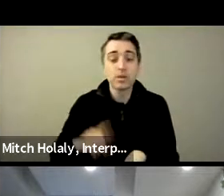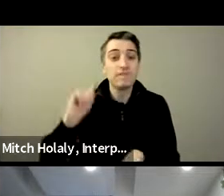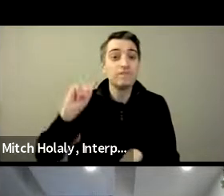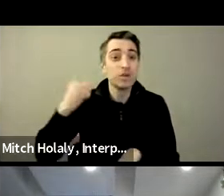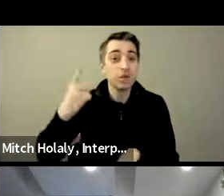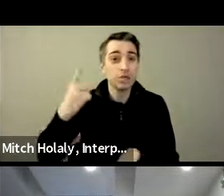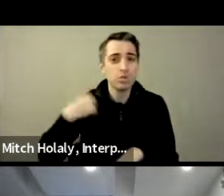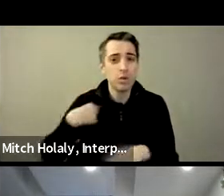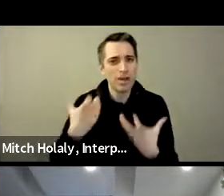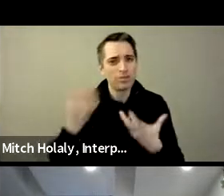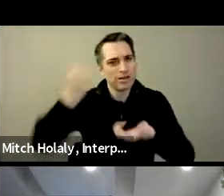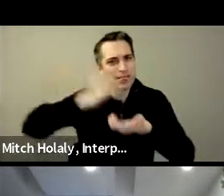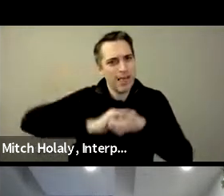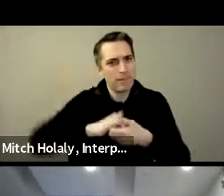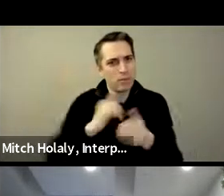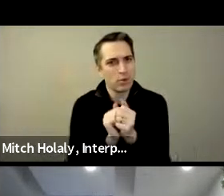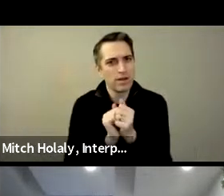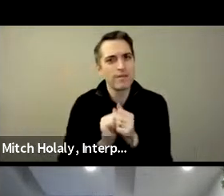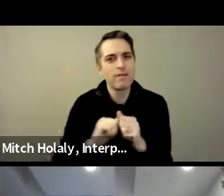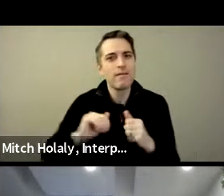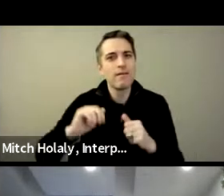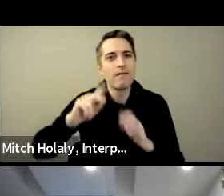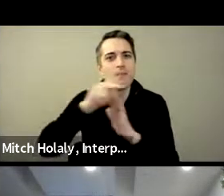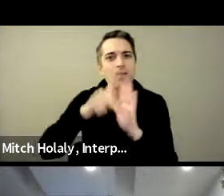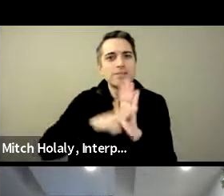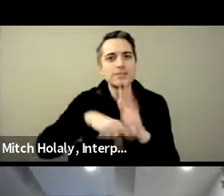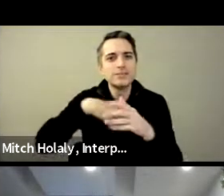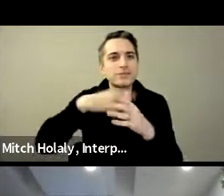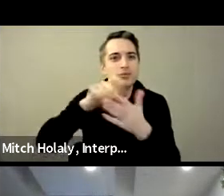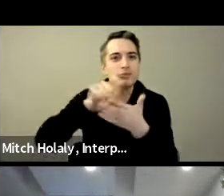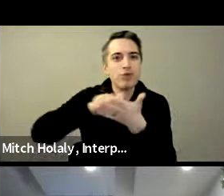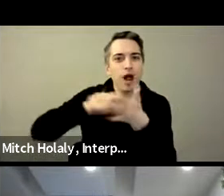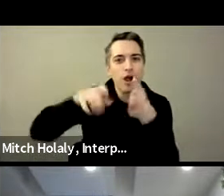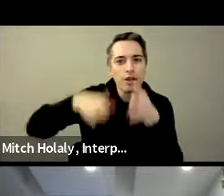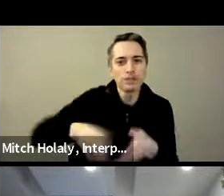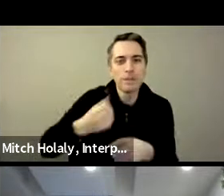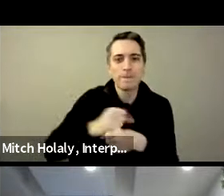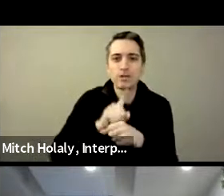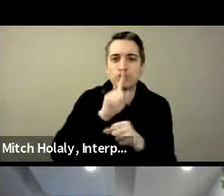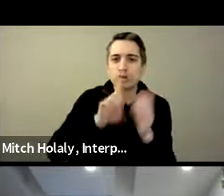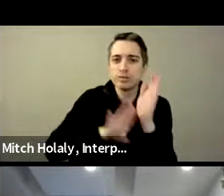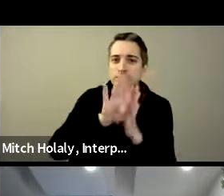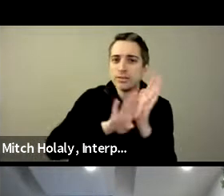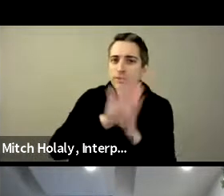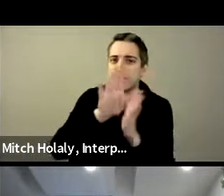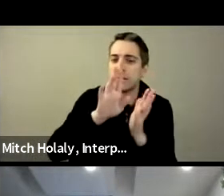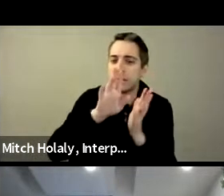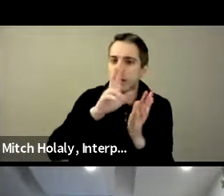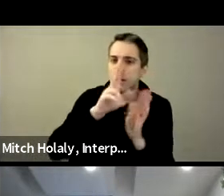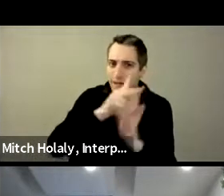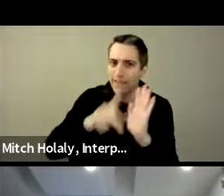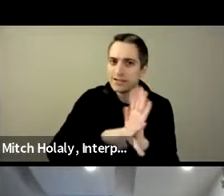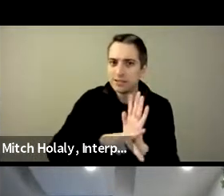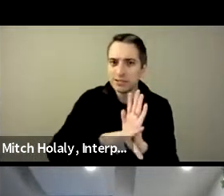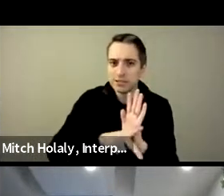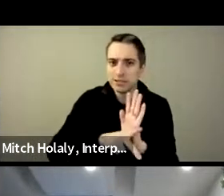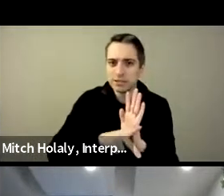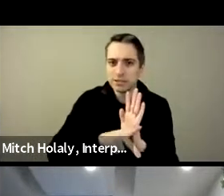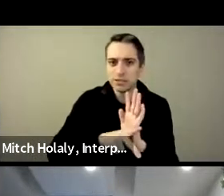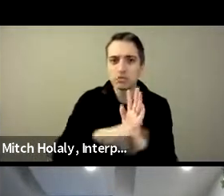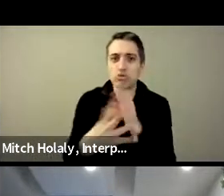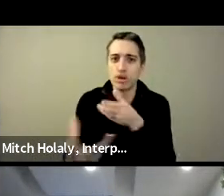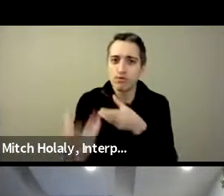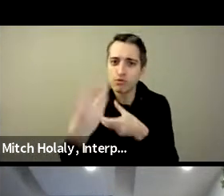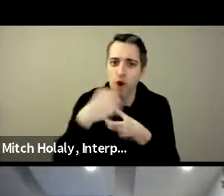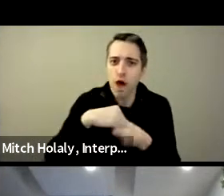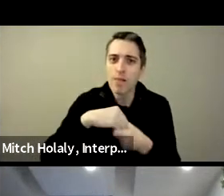with policymakers to educate and support programs and policies. Its job is to run the Asian American Engagement